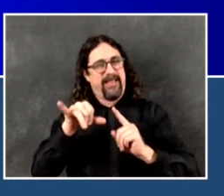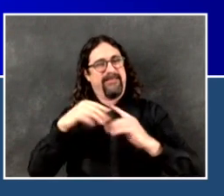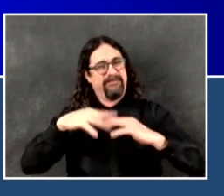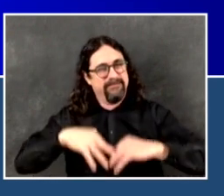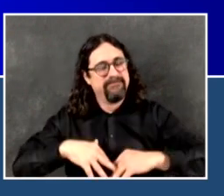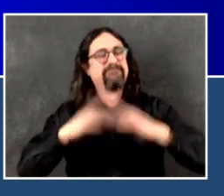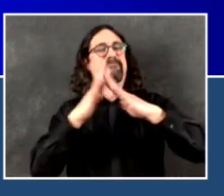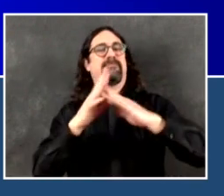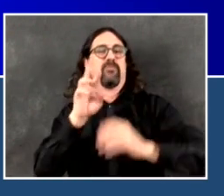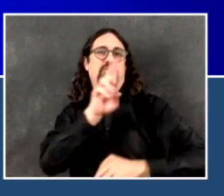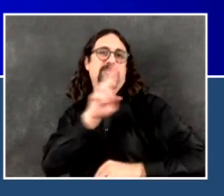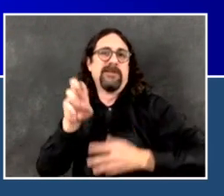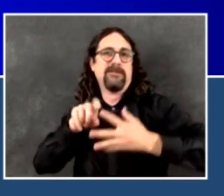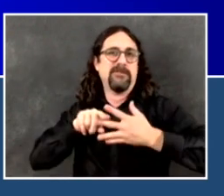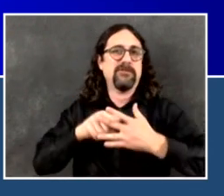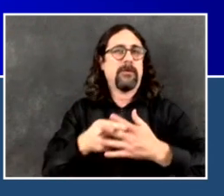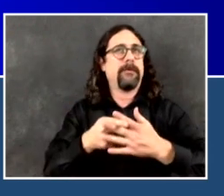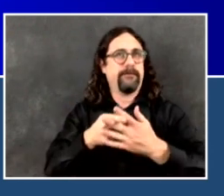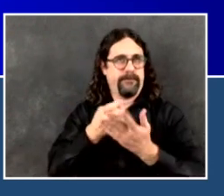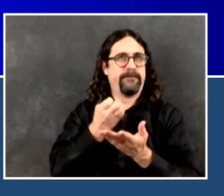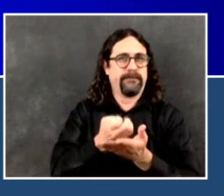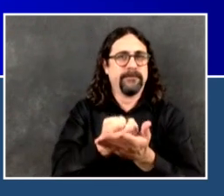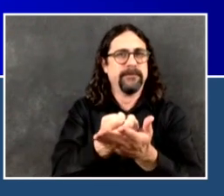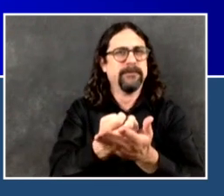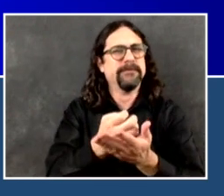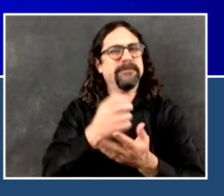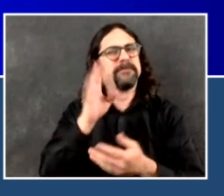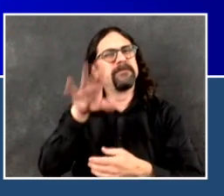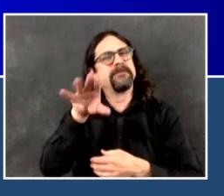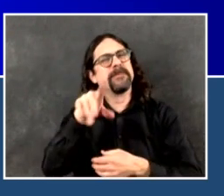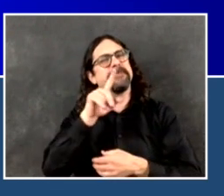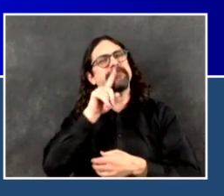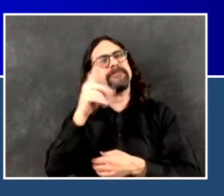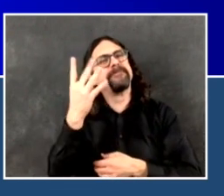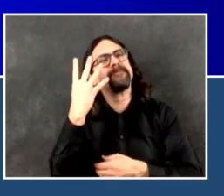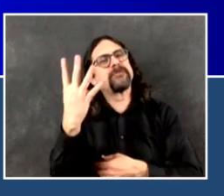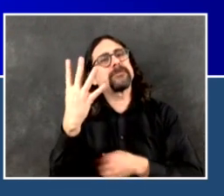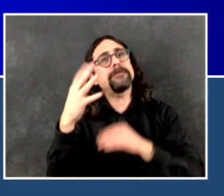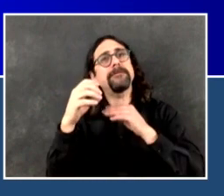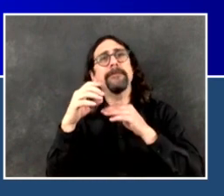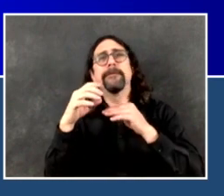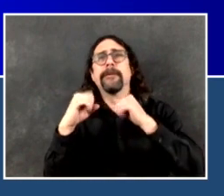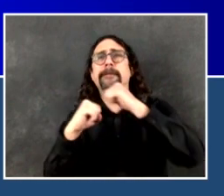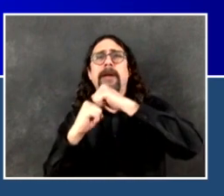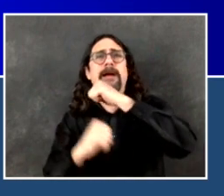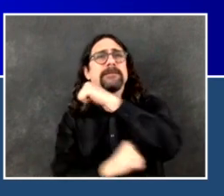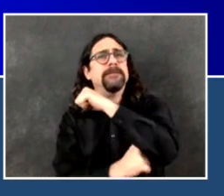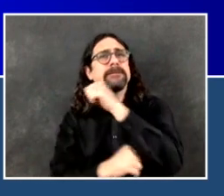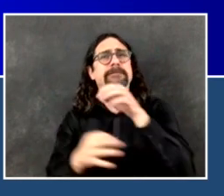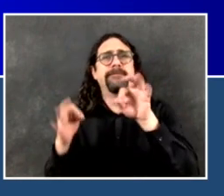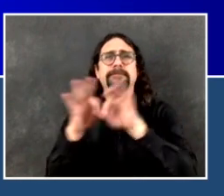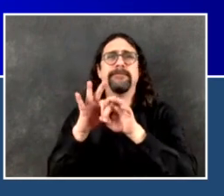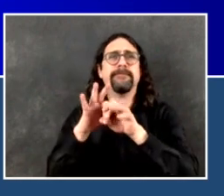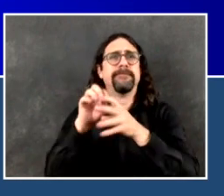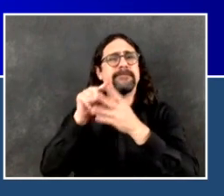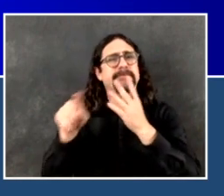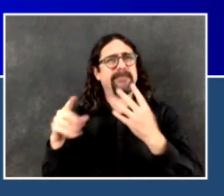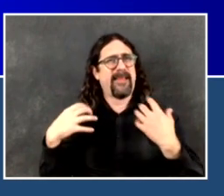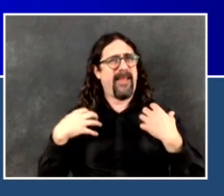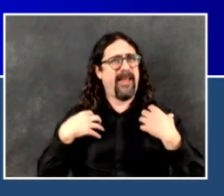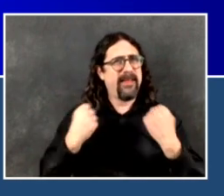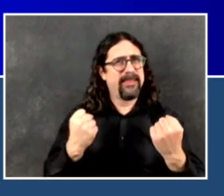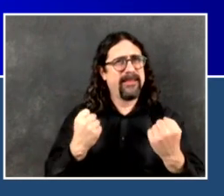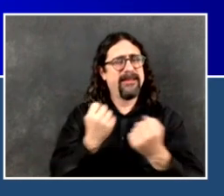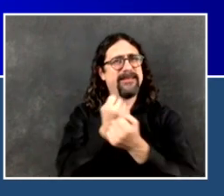our budget, everything, making sure people are healthy, safe, have food to eat, and a roof over their head. We have to get